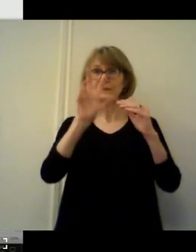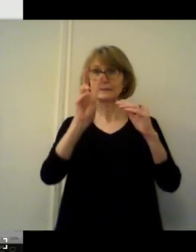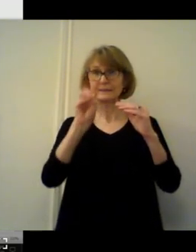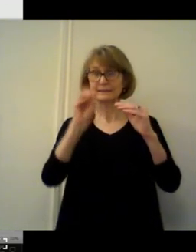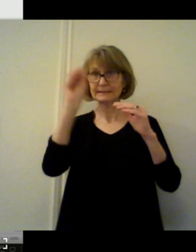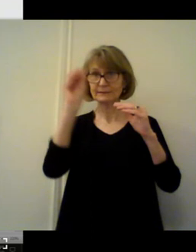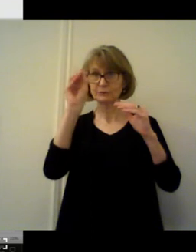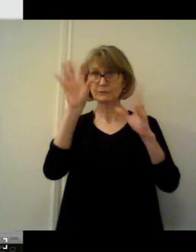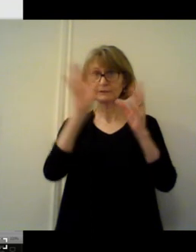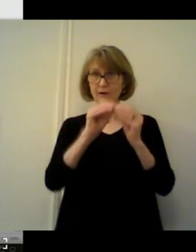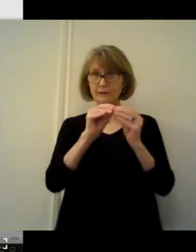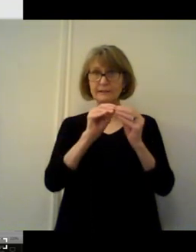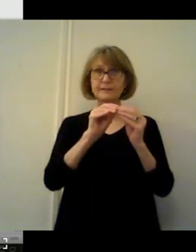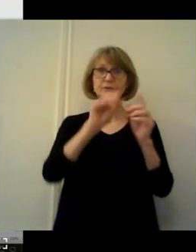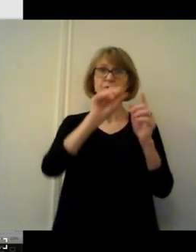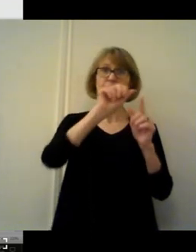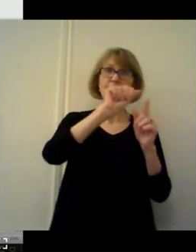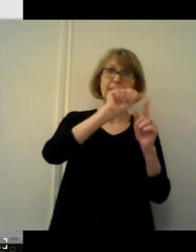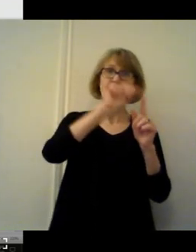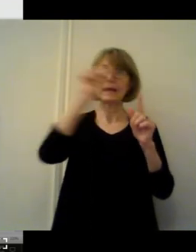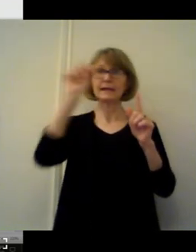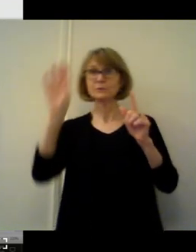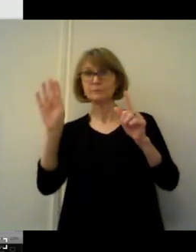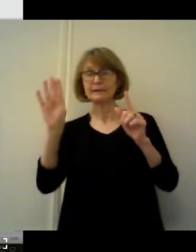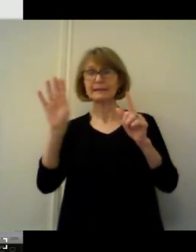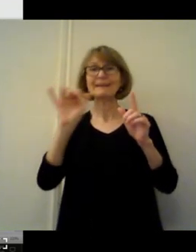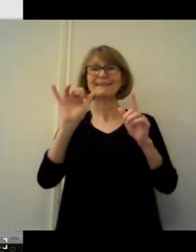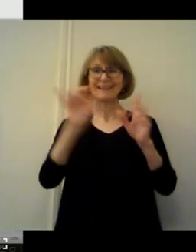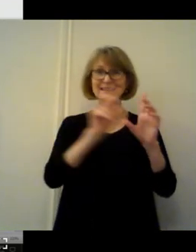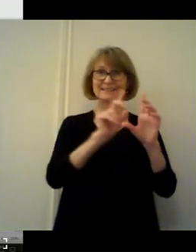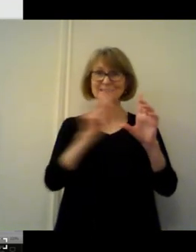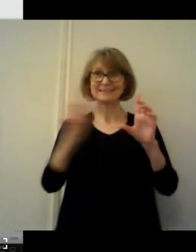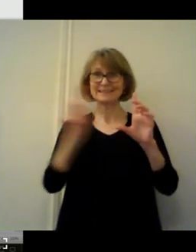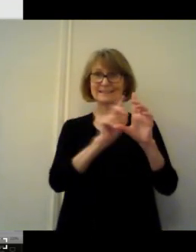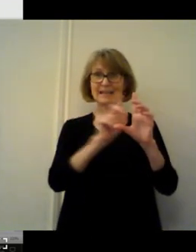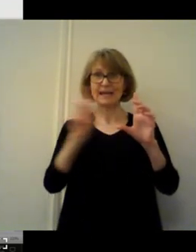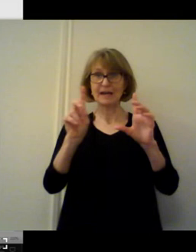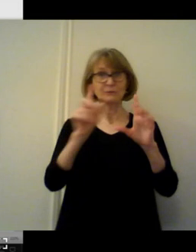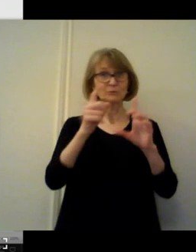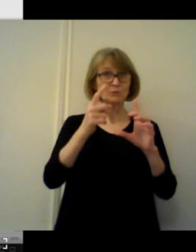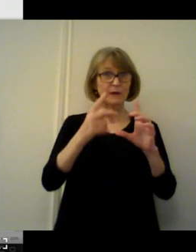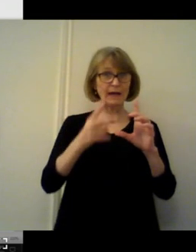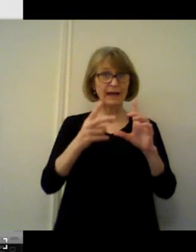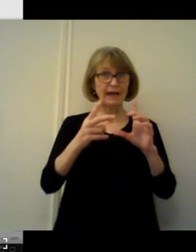B is a diameter, so then half of a circle should be